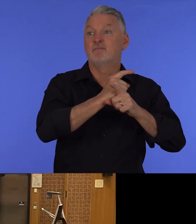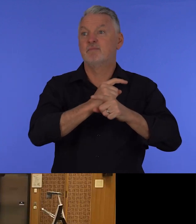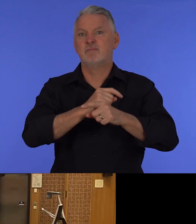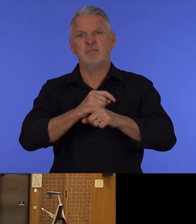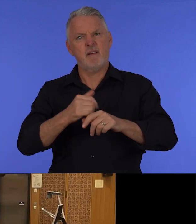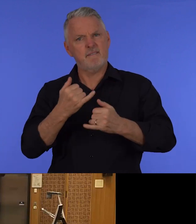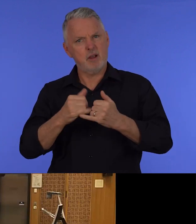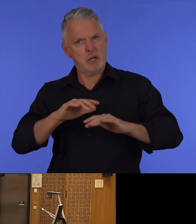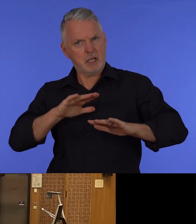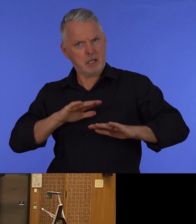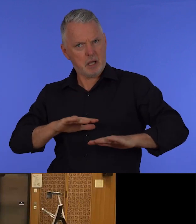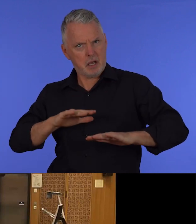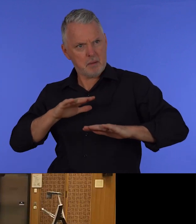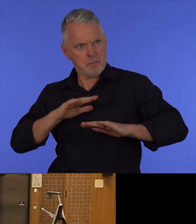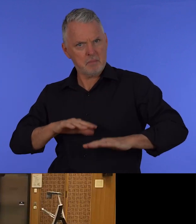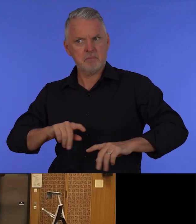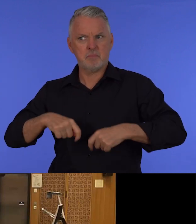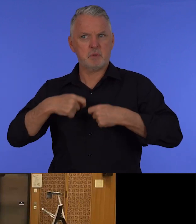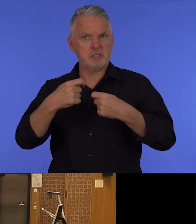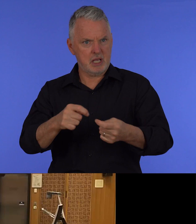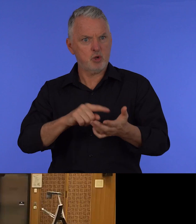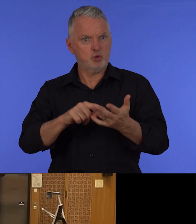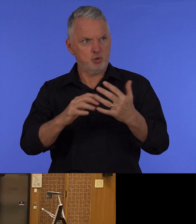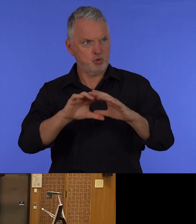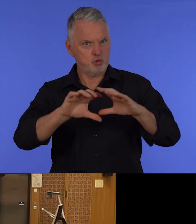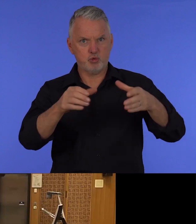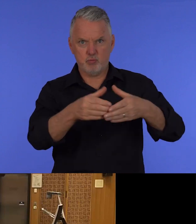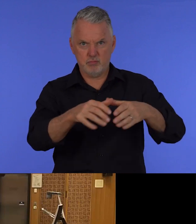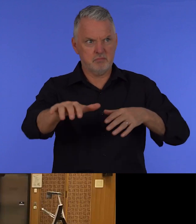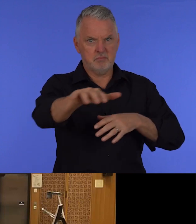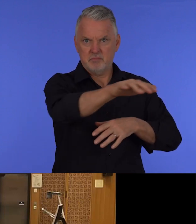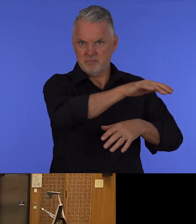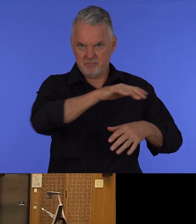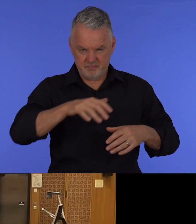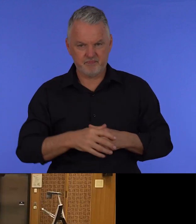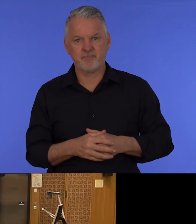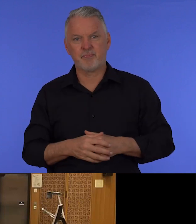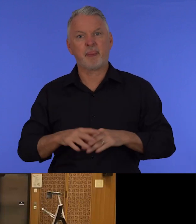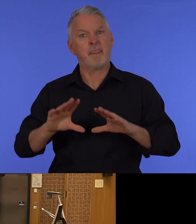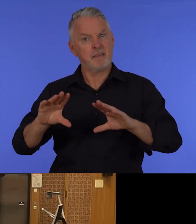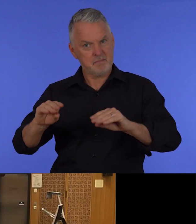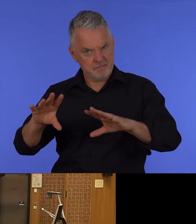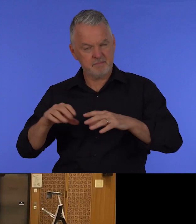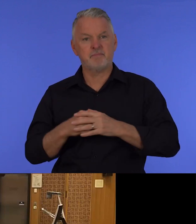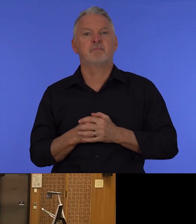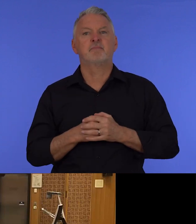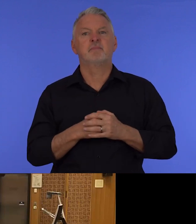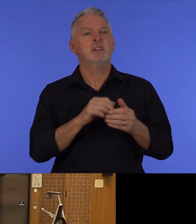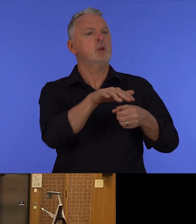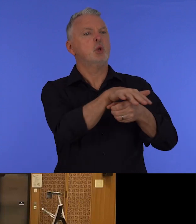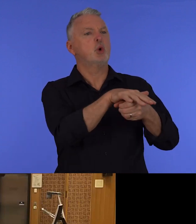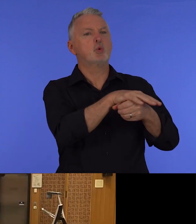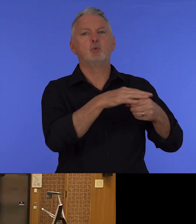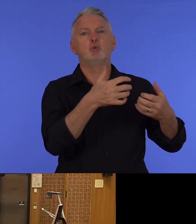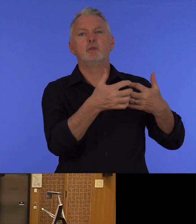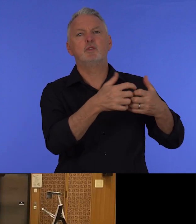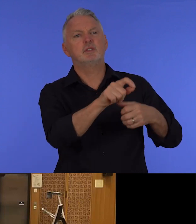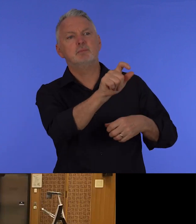seeing how incredible he was at and calm at presenting to the group. And then when I was